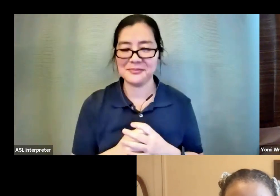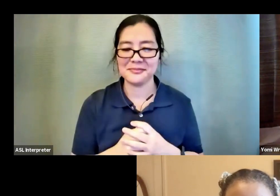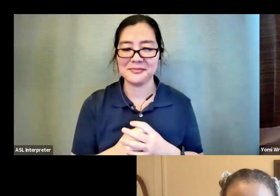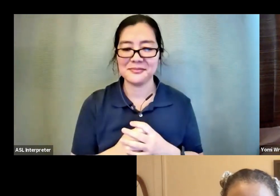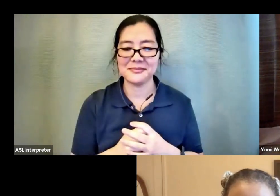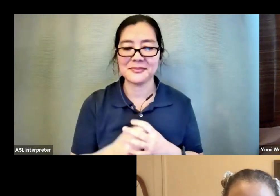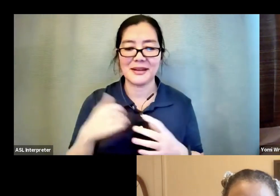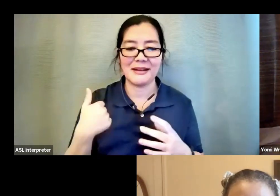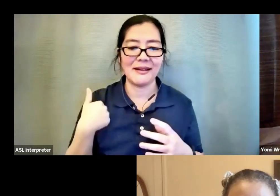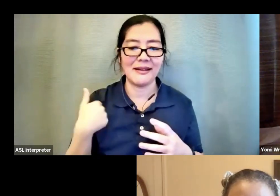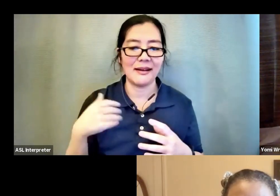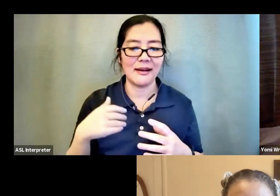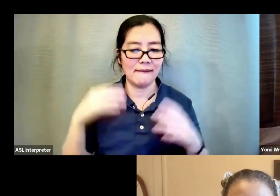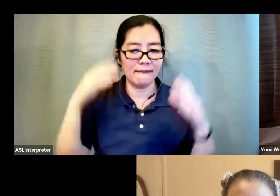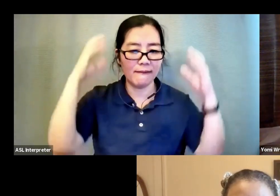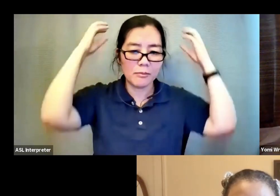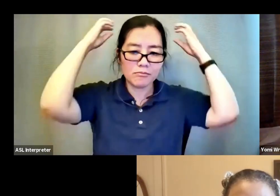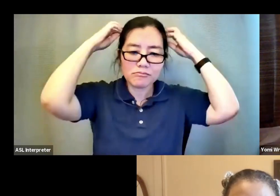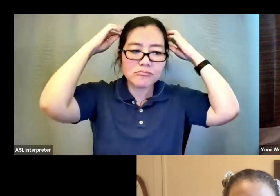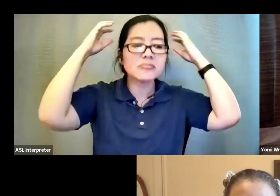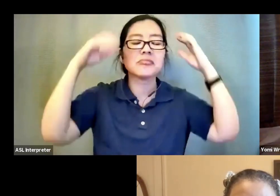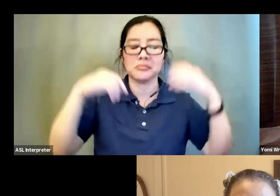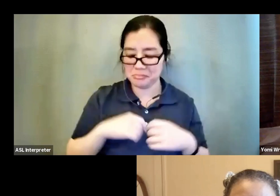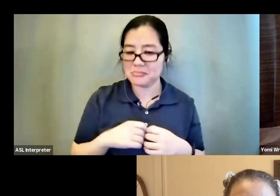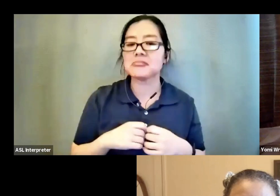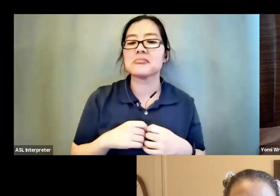head, and a white shirt,